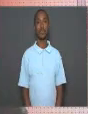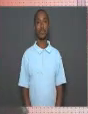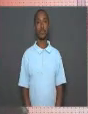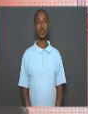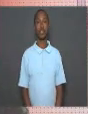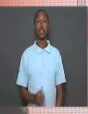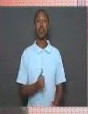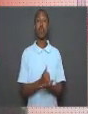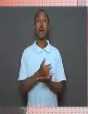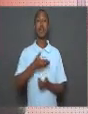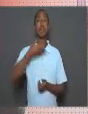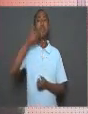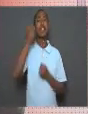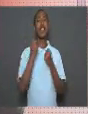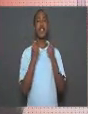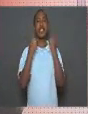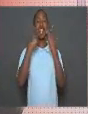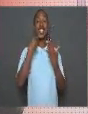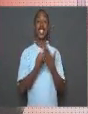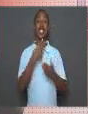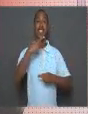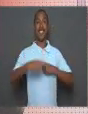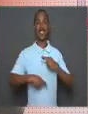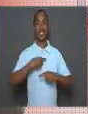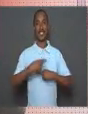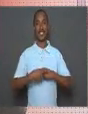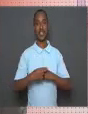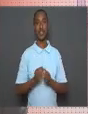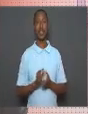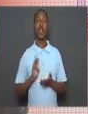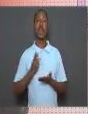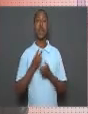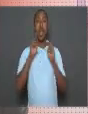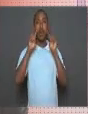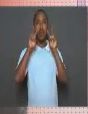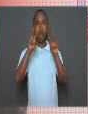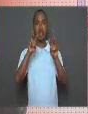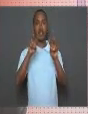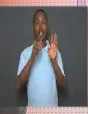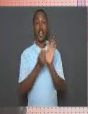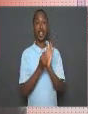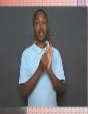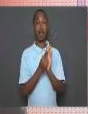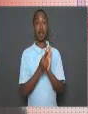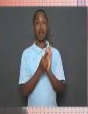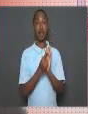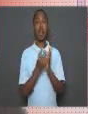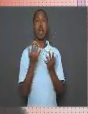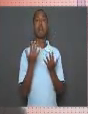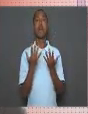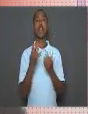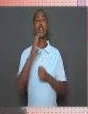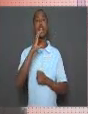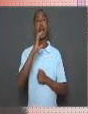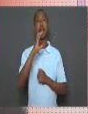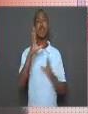To help us better understand this reaction, we looked at the example of burning